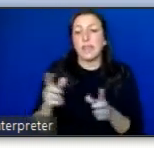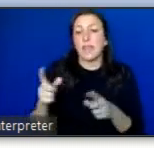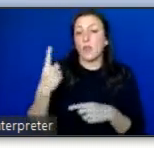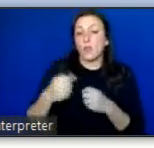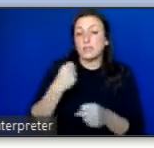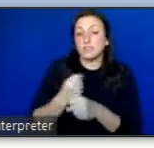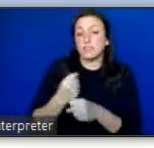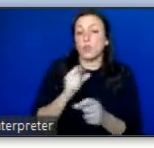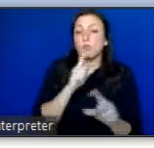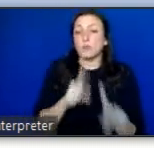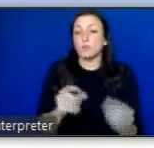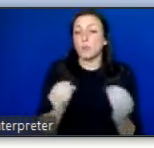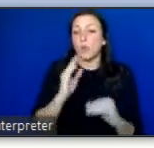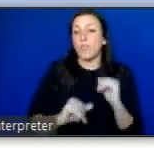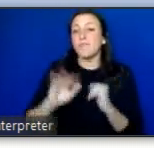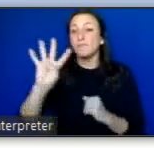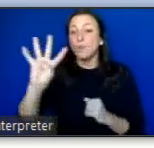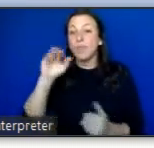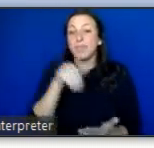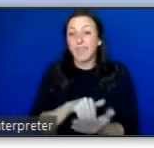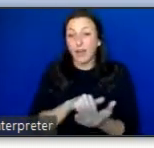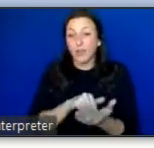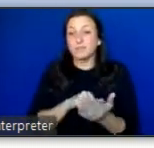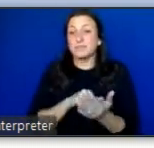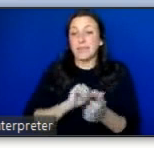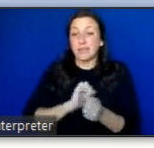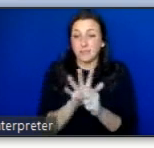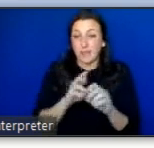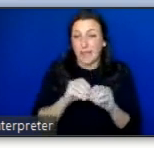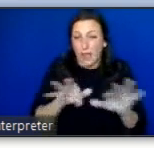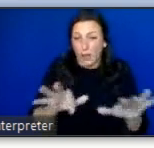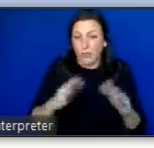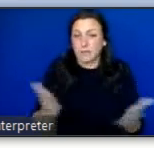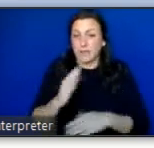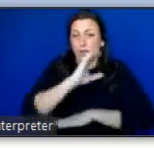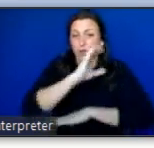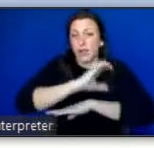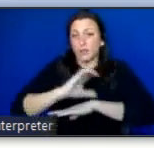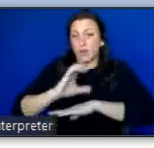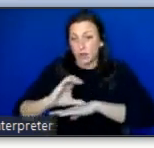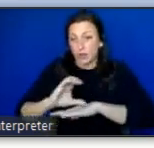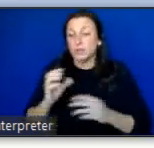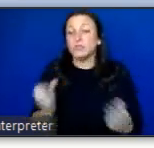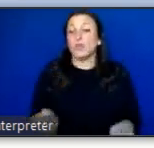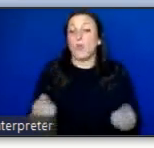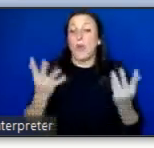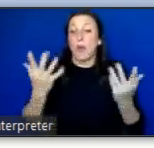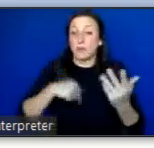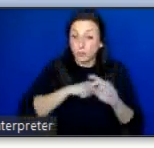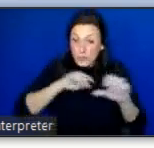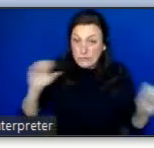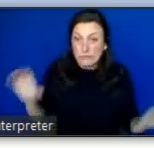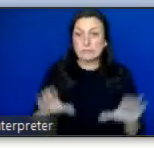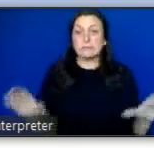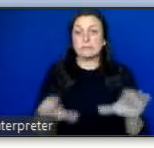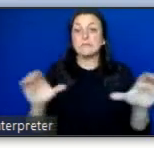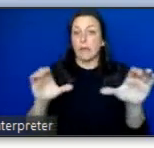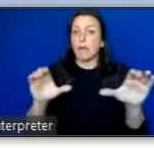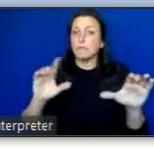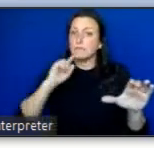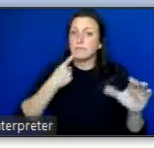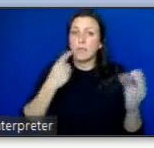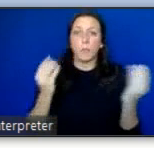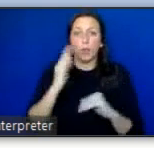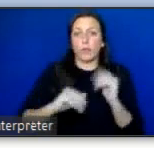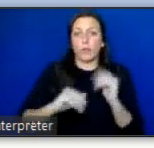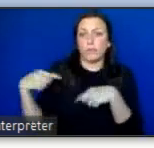4,000 outbreaks in Colorado. So the scale of this response has certainly been quite significant and certainly well above and